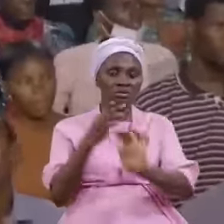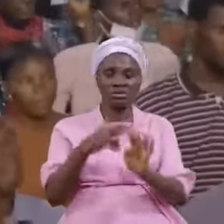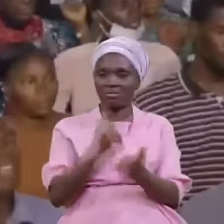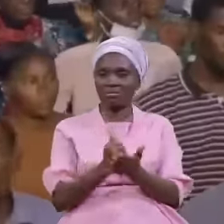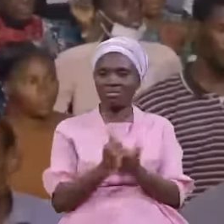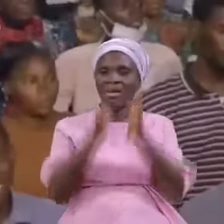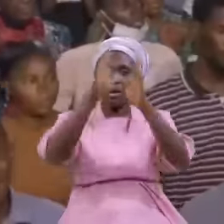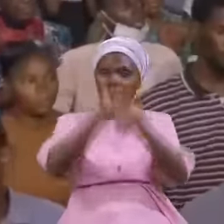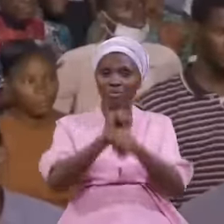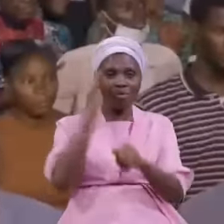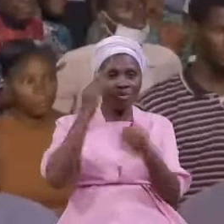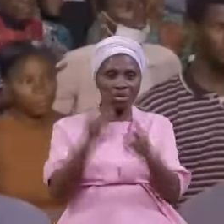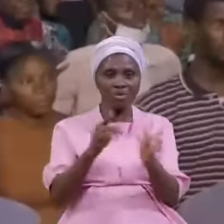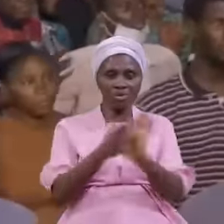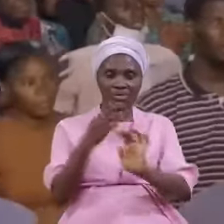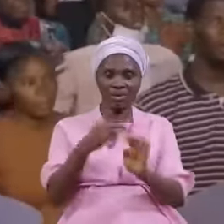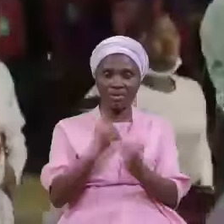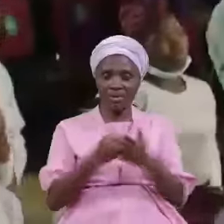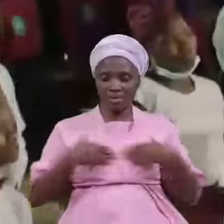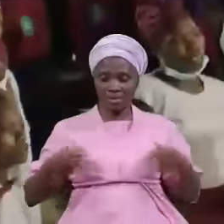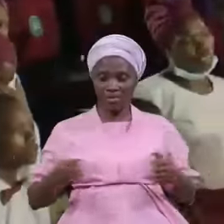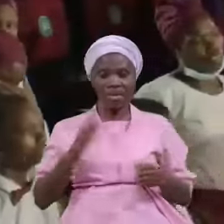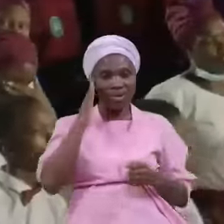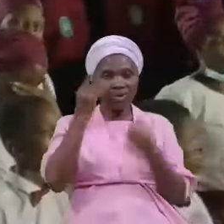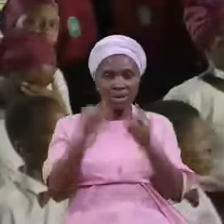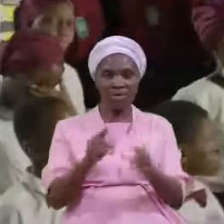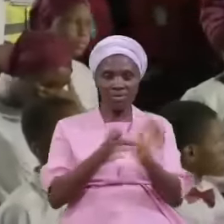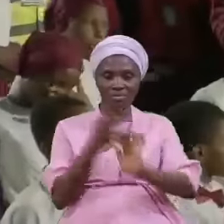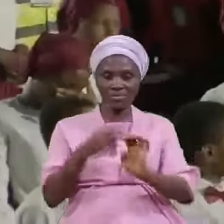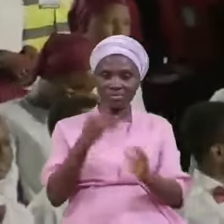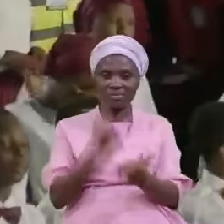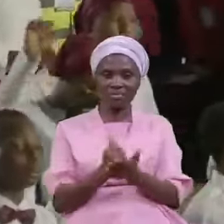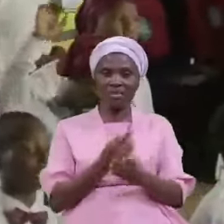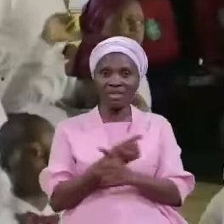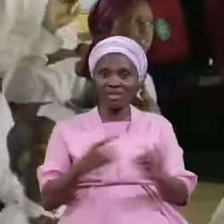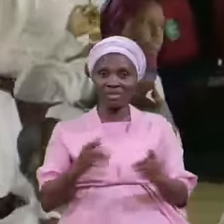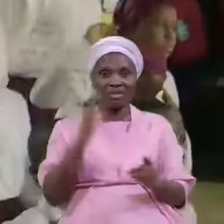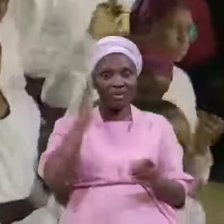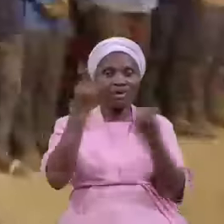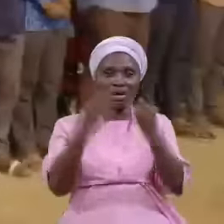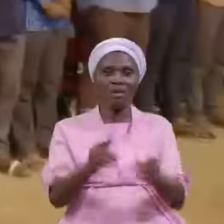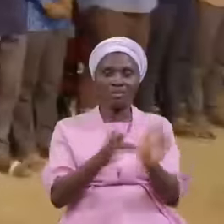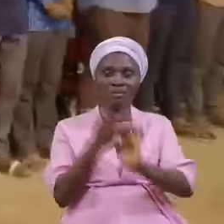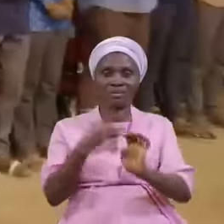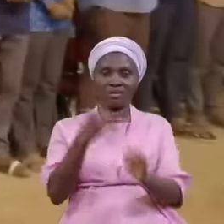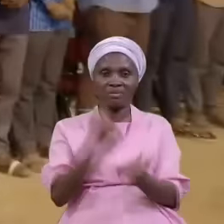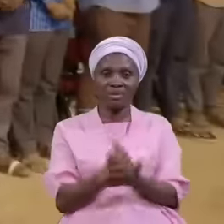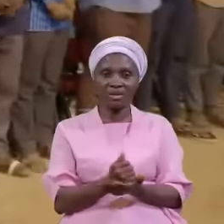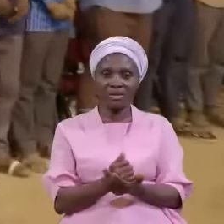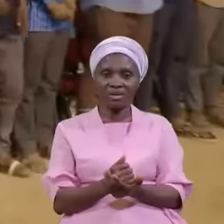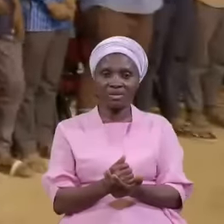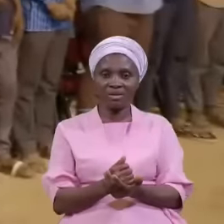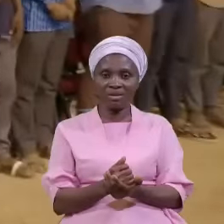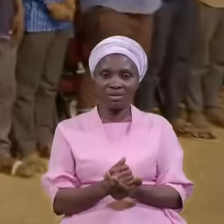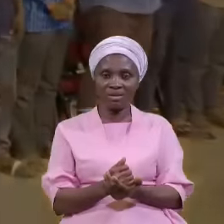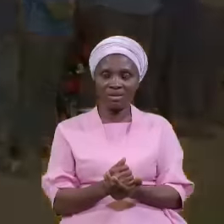happen. Yeah. Healing will happen. Yeah. Deliverance will happen. I'm going to pray for